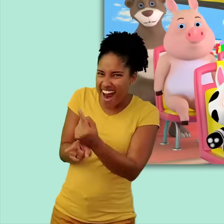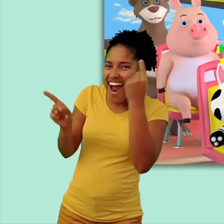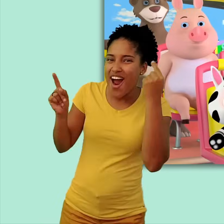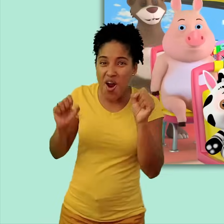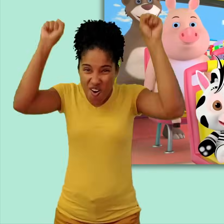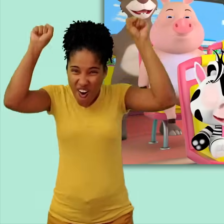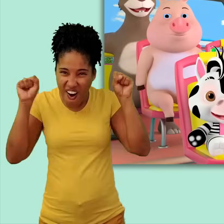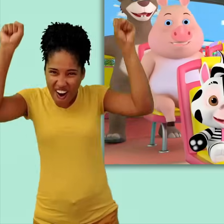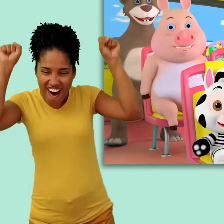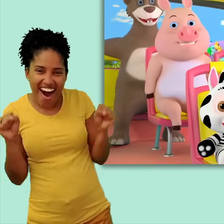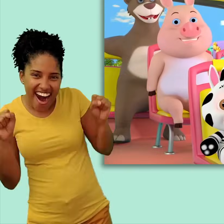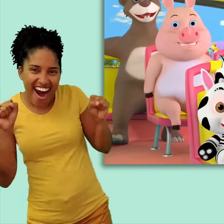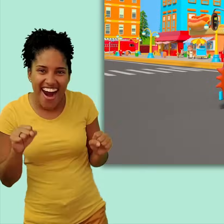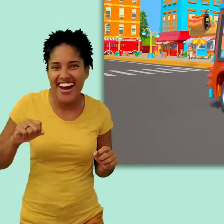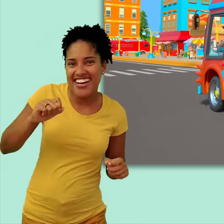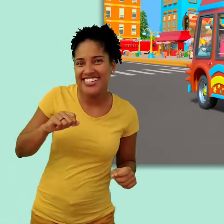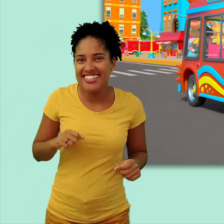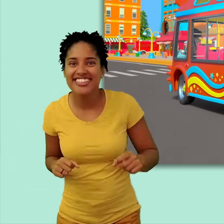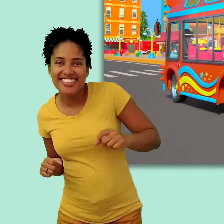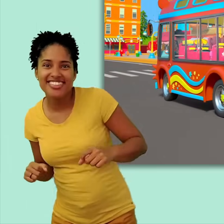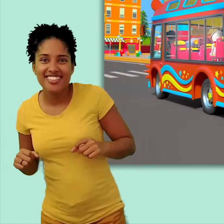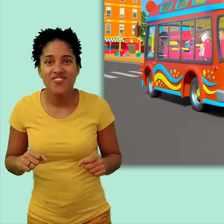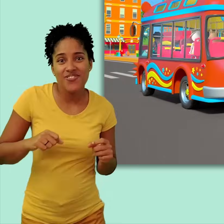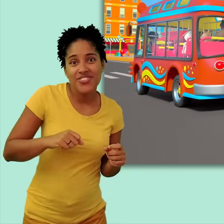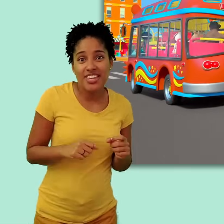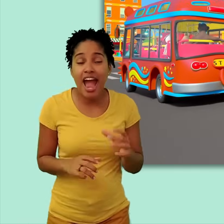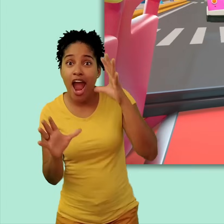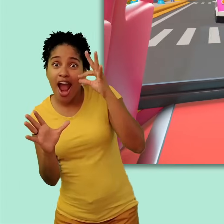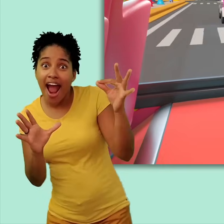That's right! Yoo-hoo!